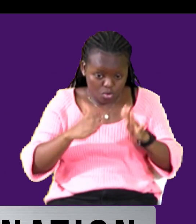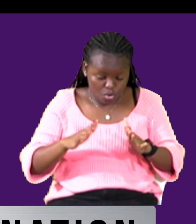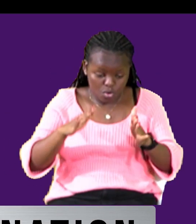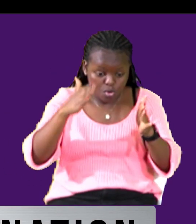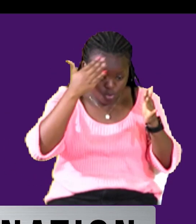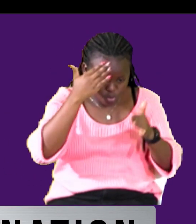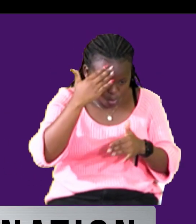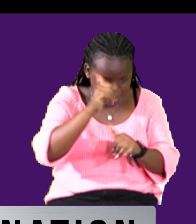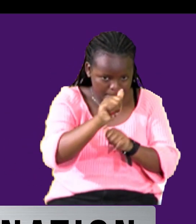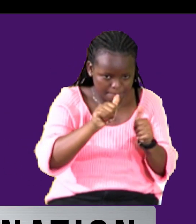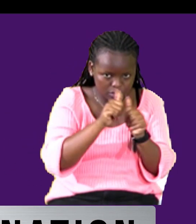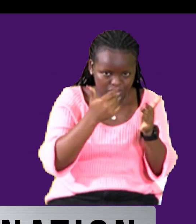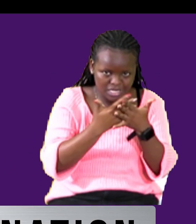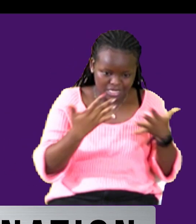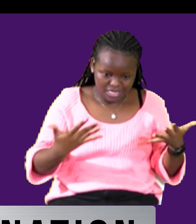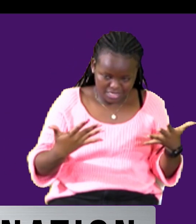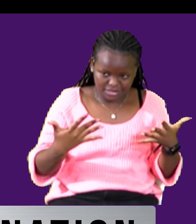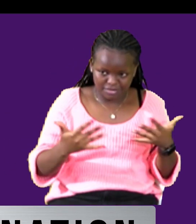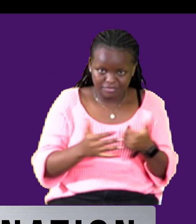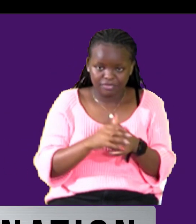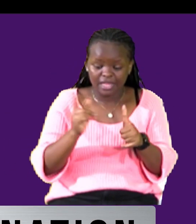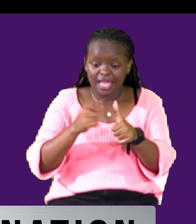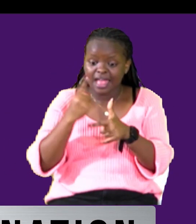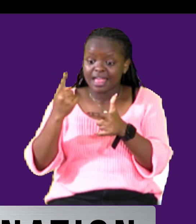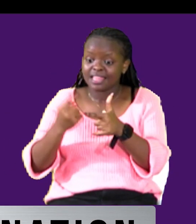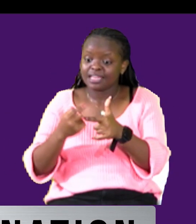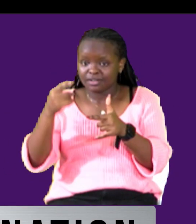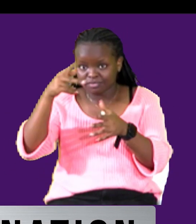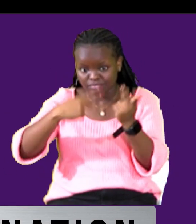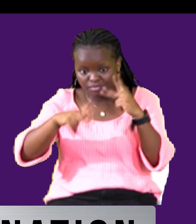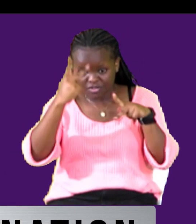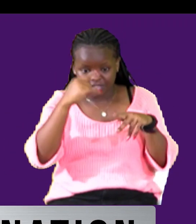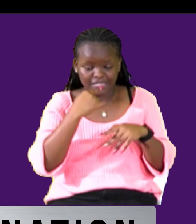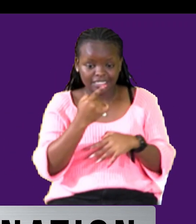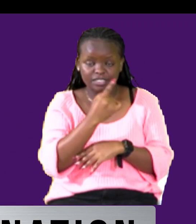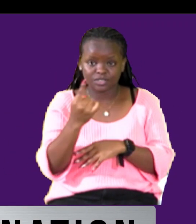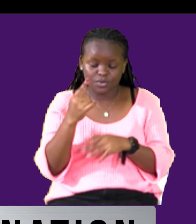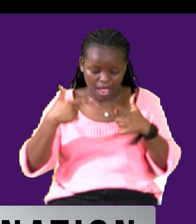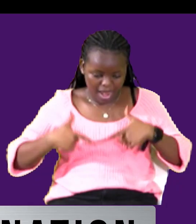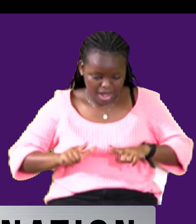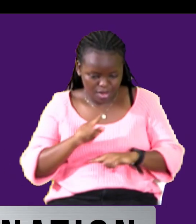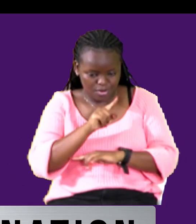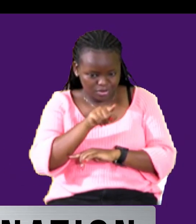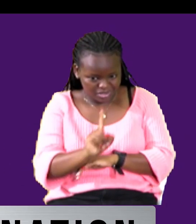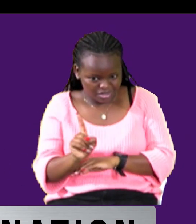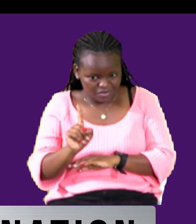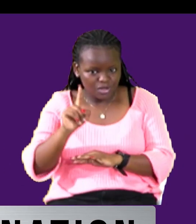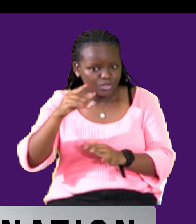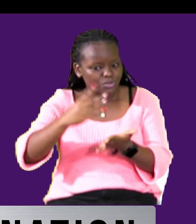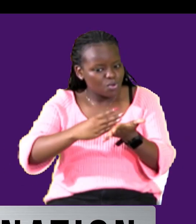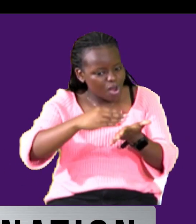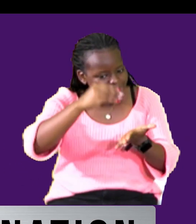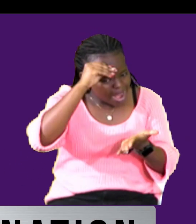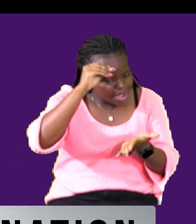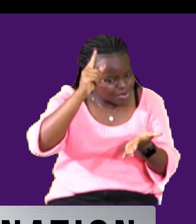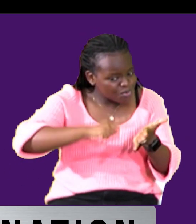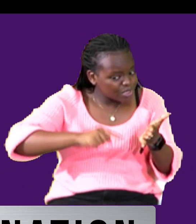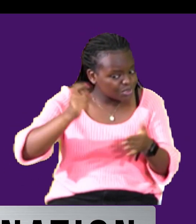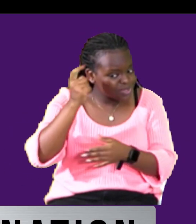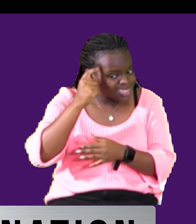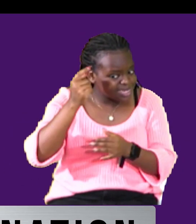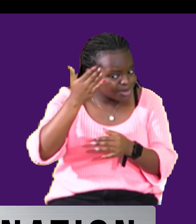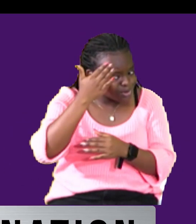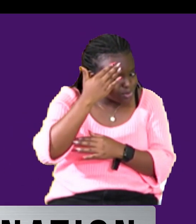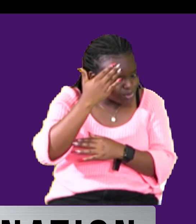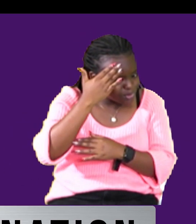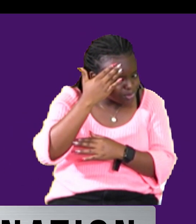it. Then again, the professor tells you, allow yourself to relearn what you thought you knew. Actually, you didn't